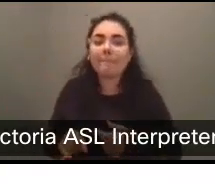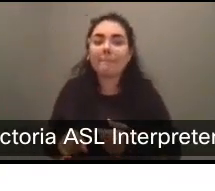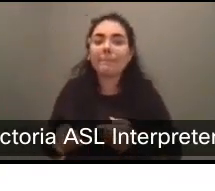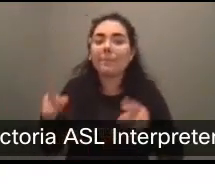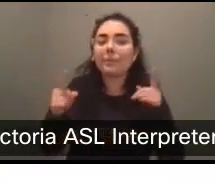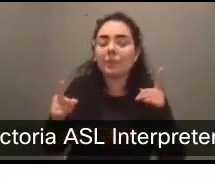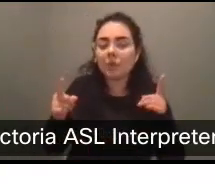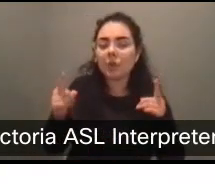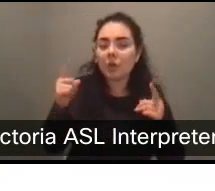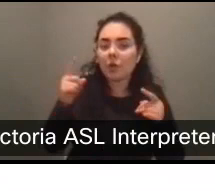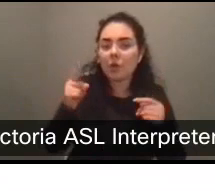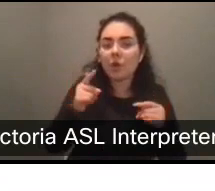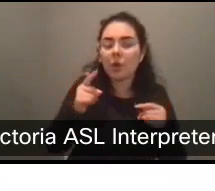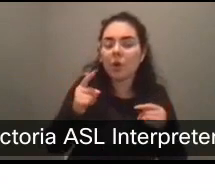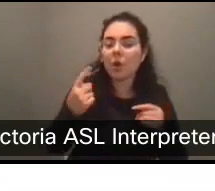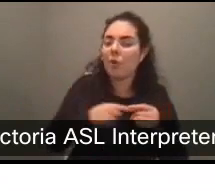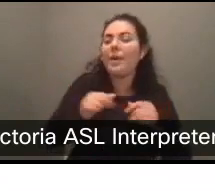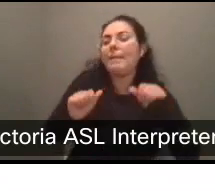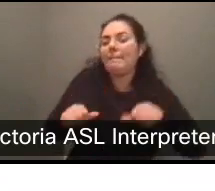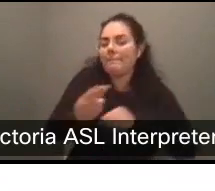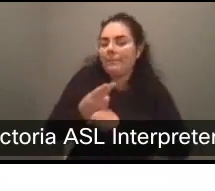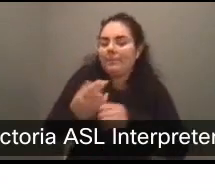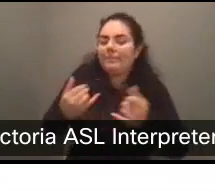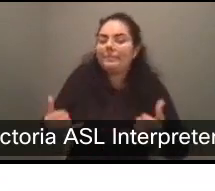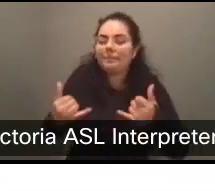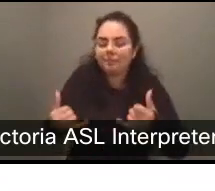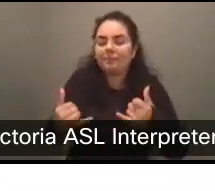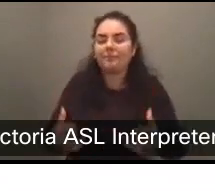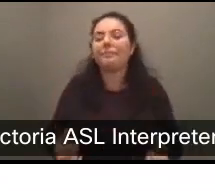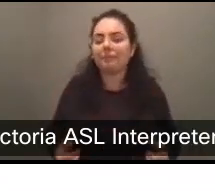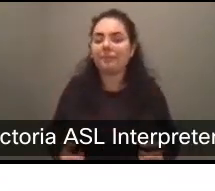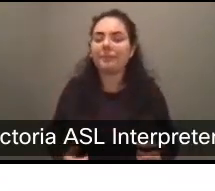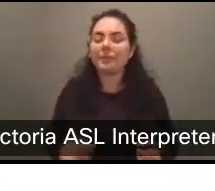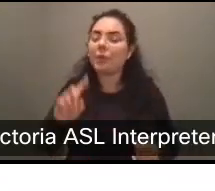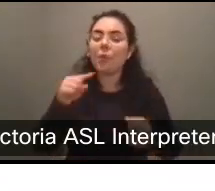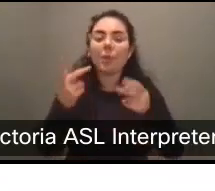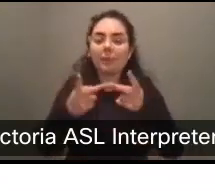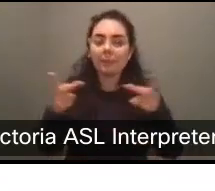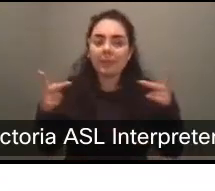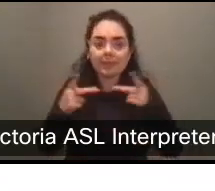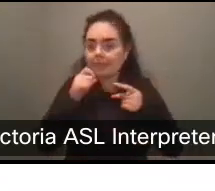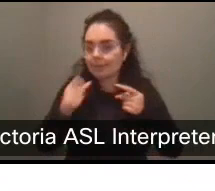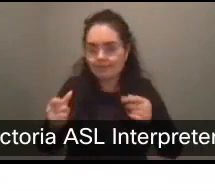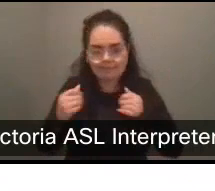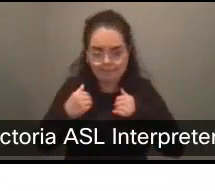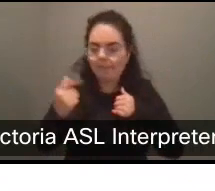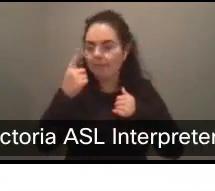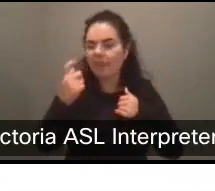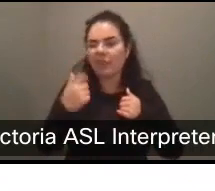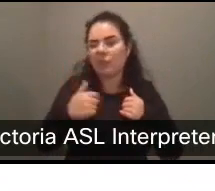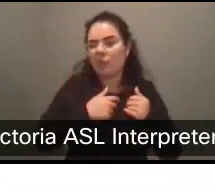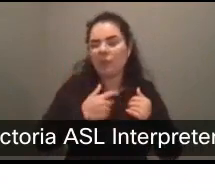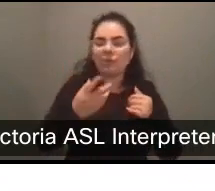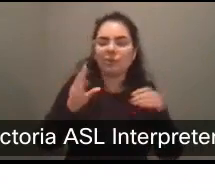for it, we're able to use it today, and the only place that didn't have it, because we were moving out of there very